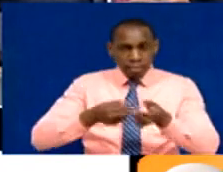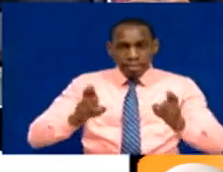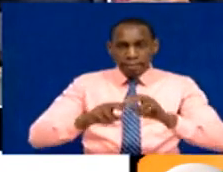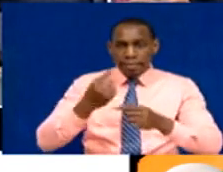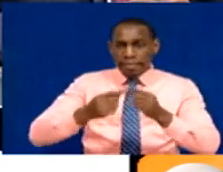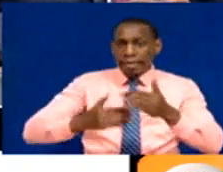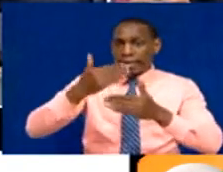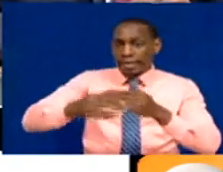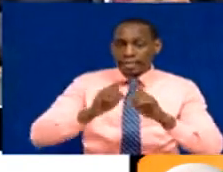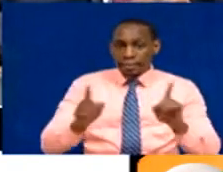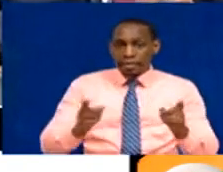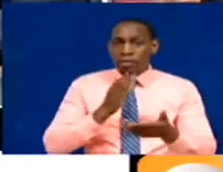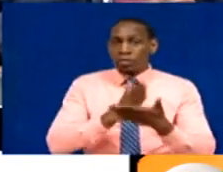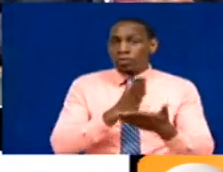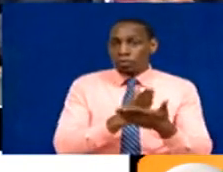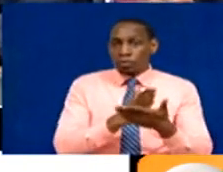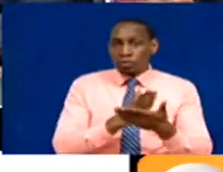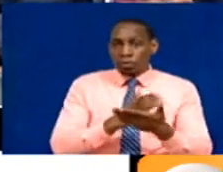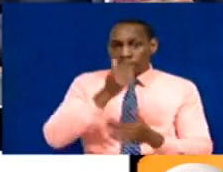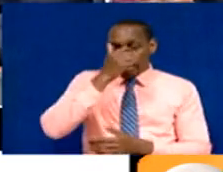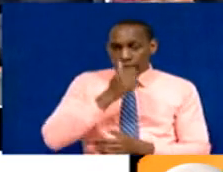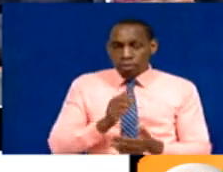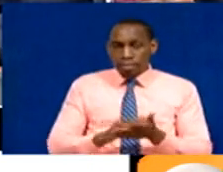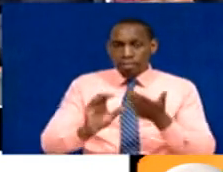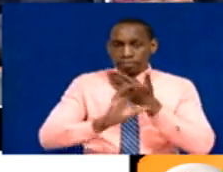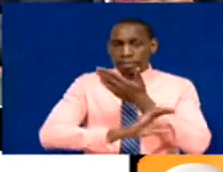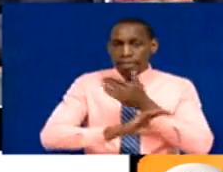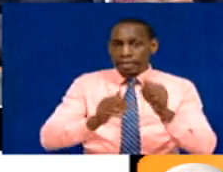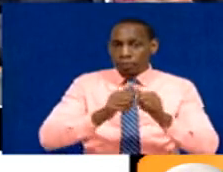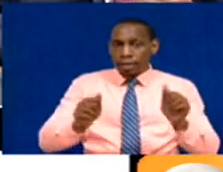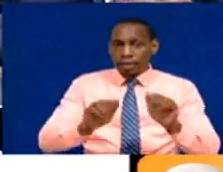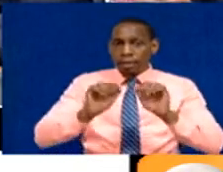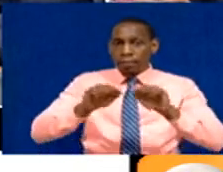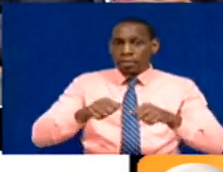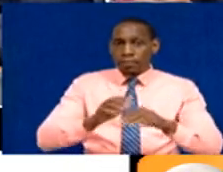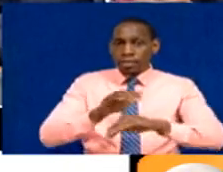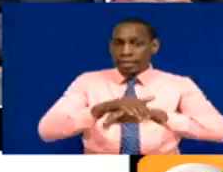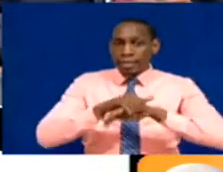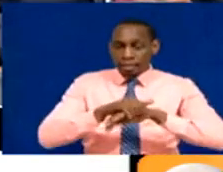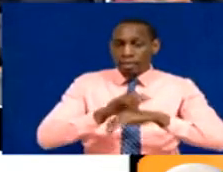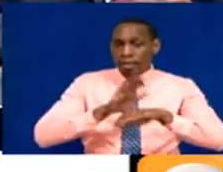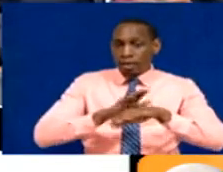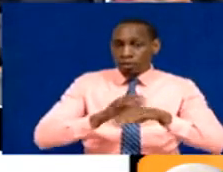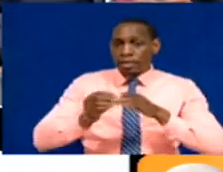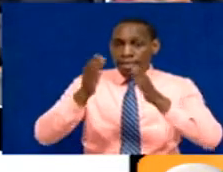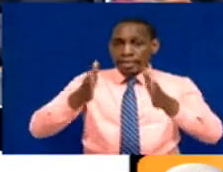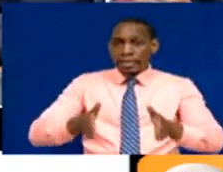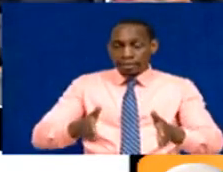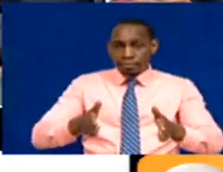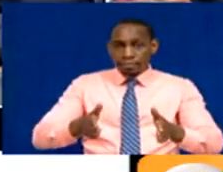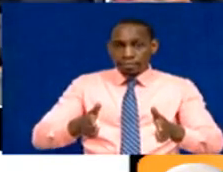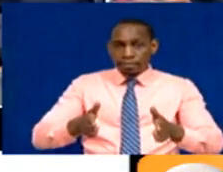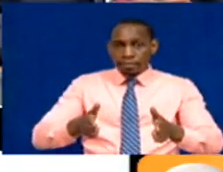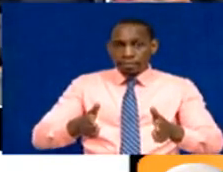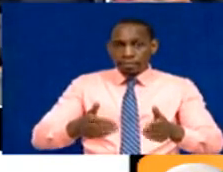happen next year. But I definitely wish our country well, that we may get an appropriate leader come